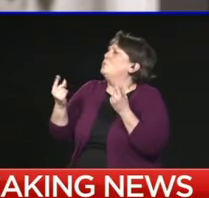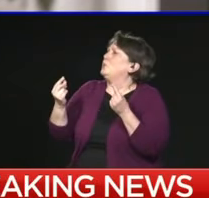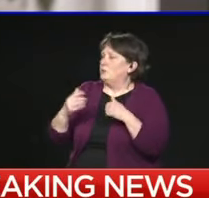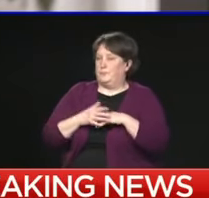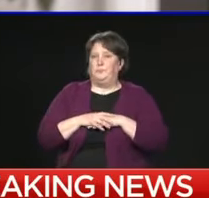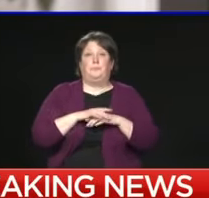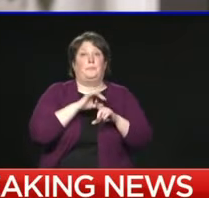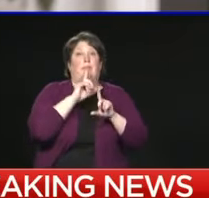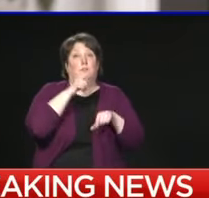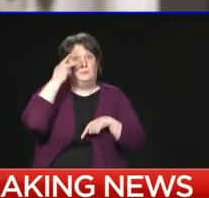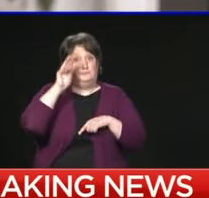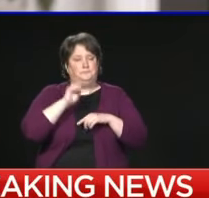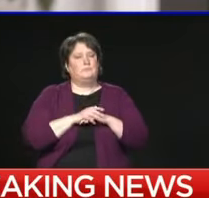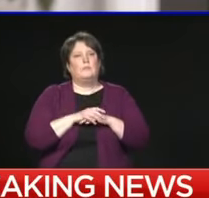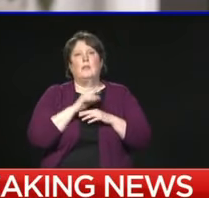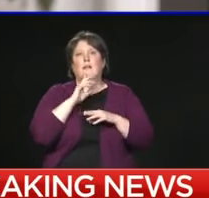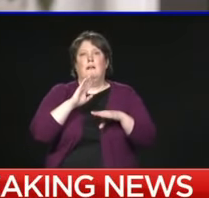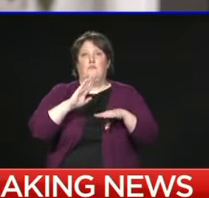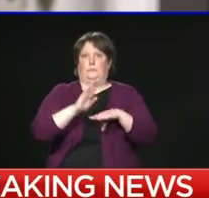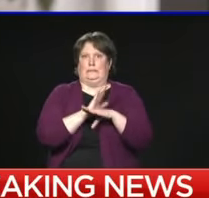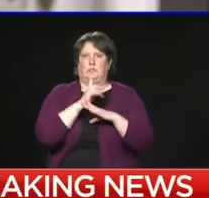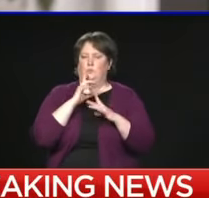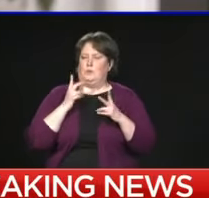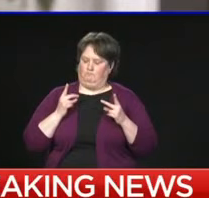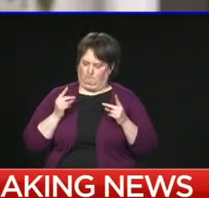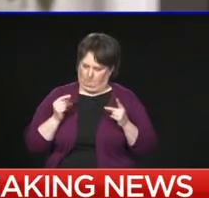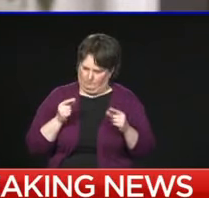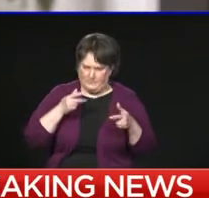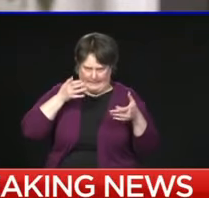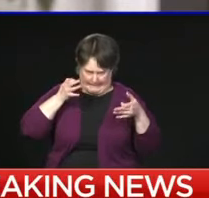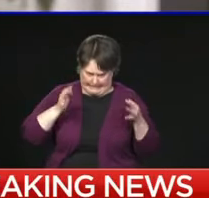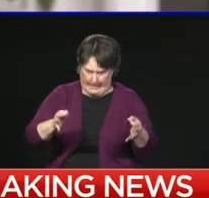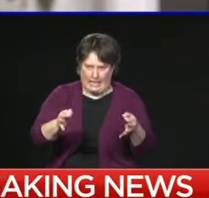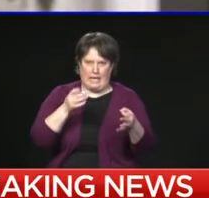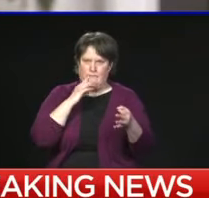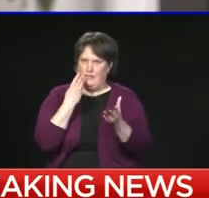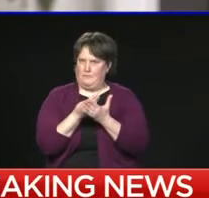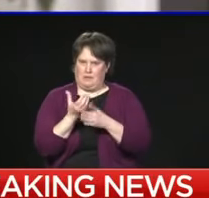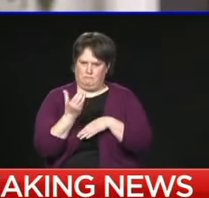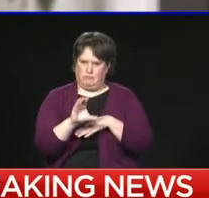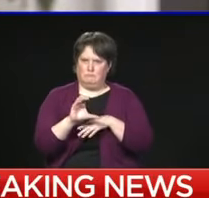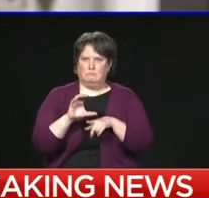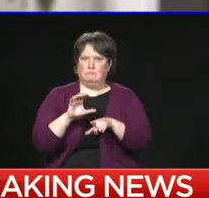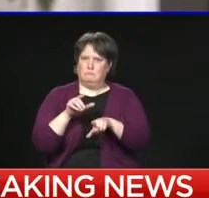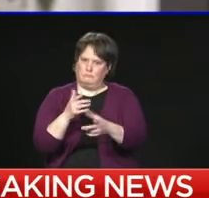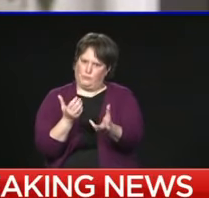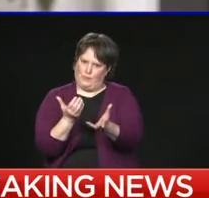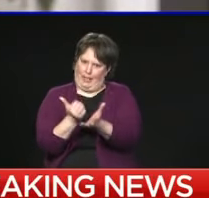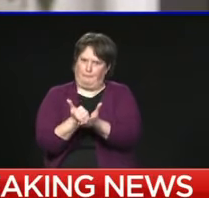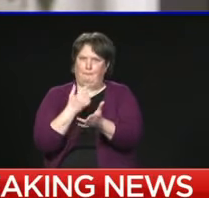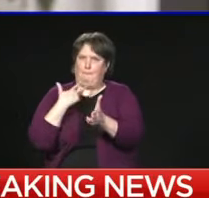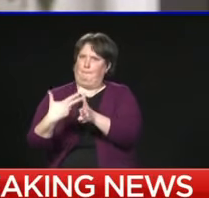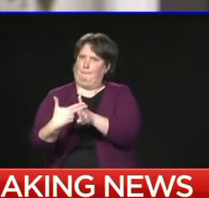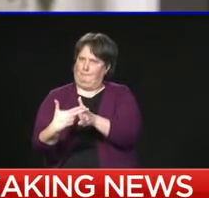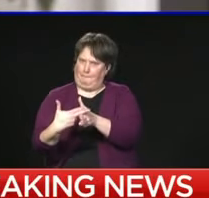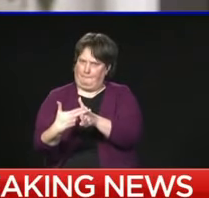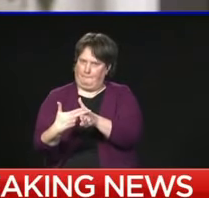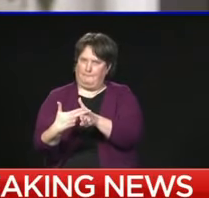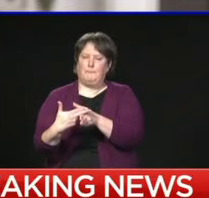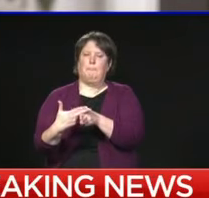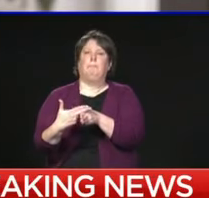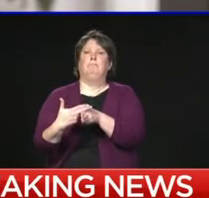Well, for businesses, we moved very quickly to make credit available for them, to help them bridge through this time,